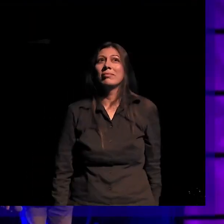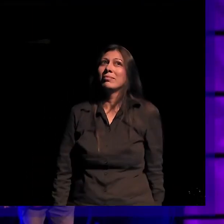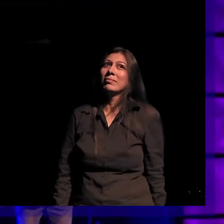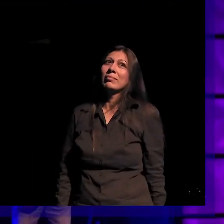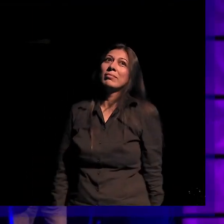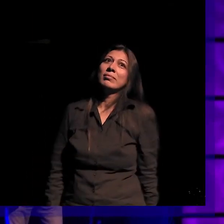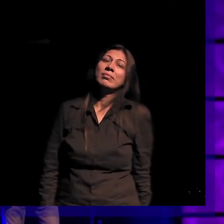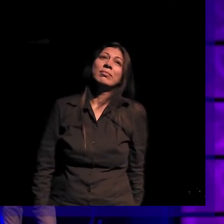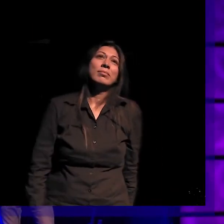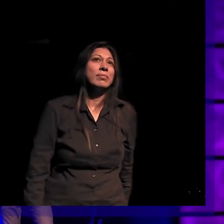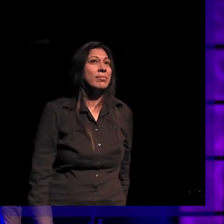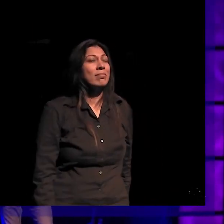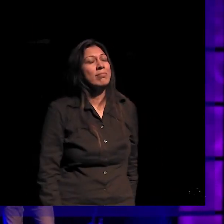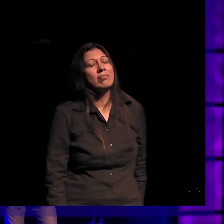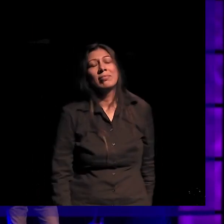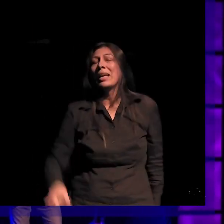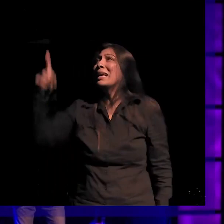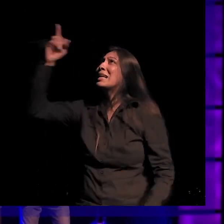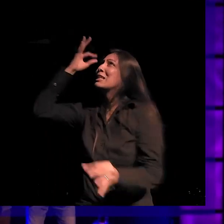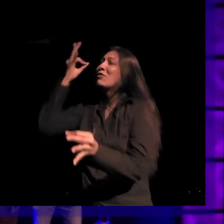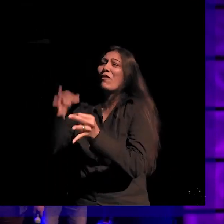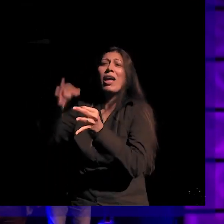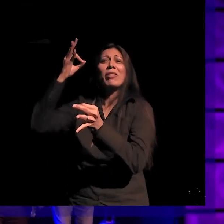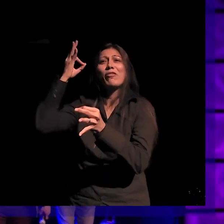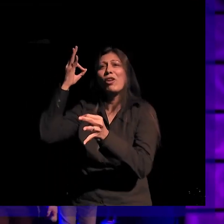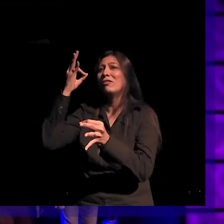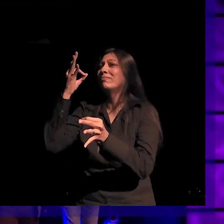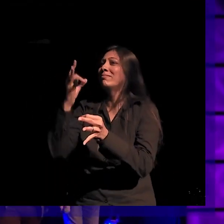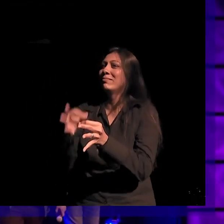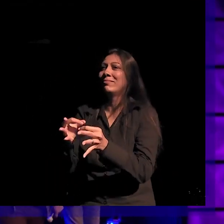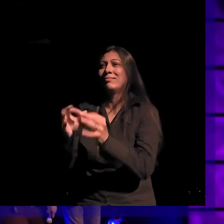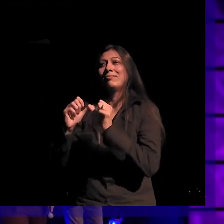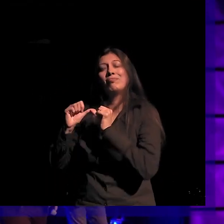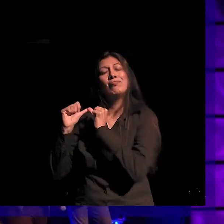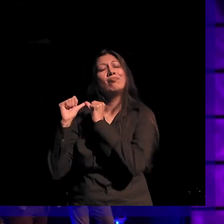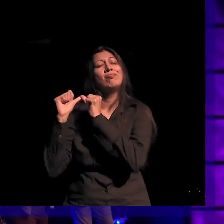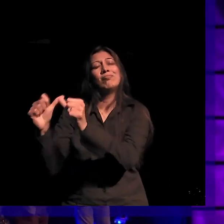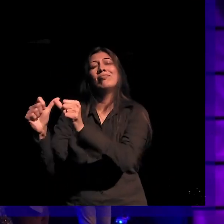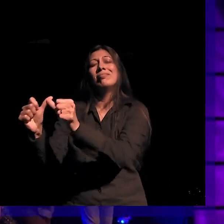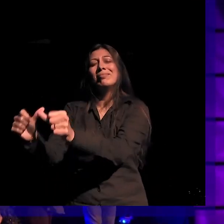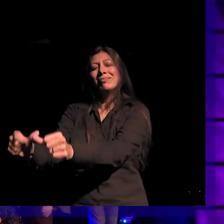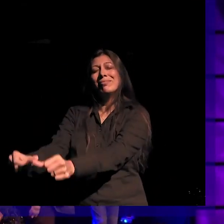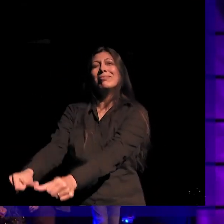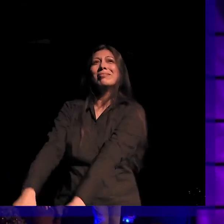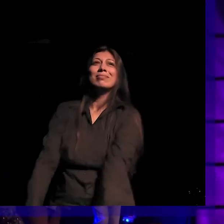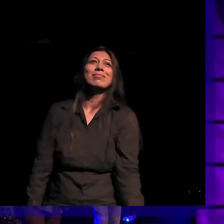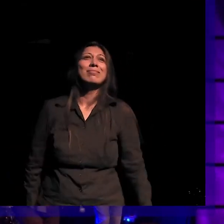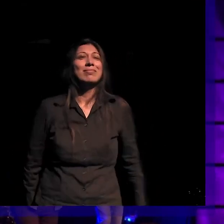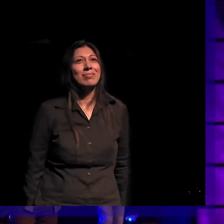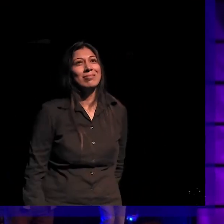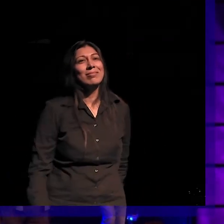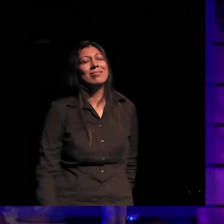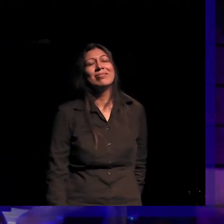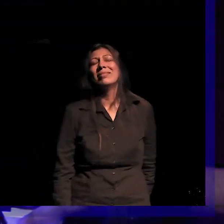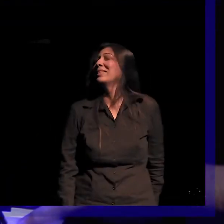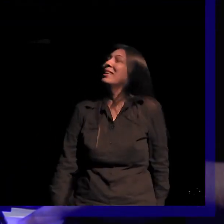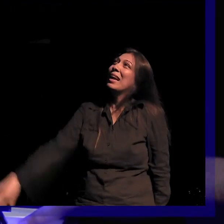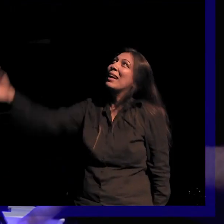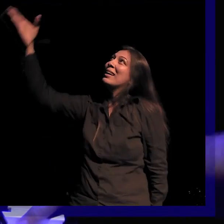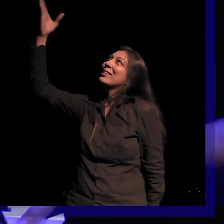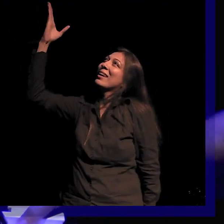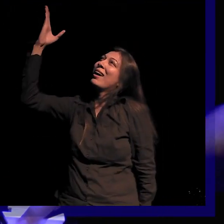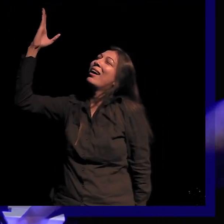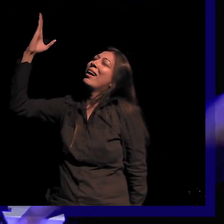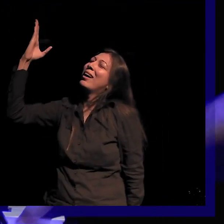Oh, yes, he is faithful through it all, through the highs and the lows. You are God